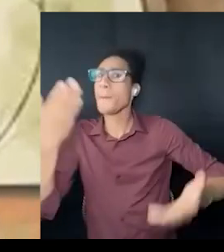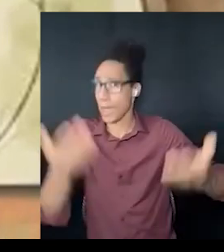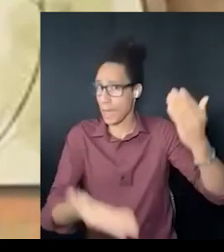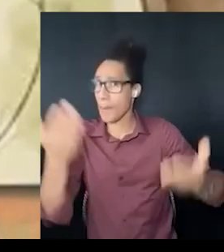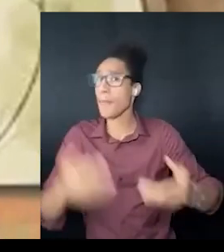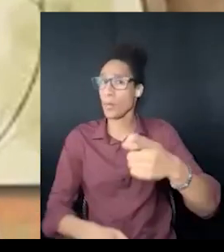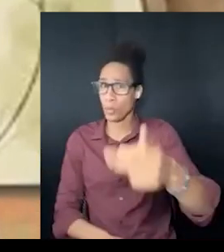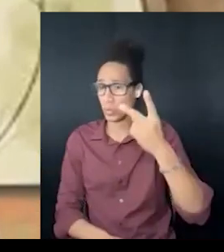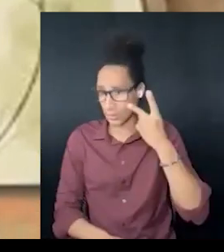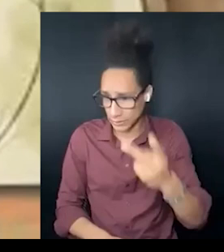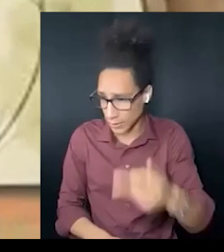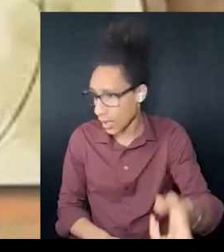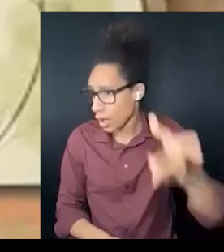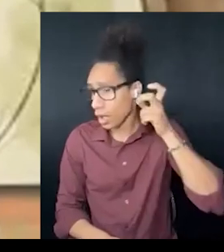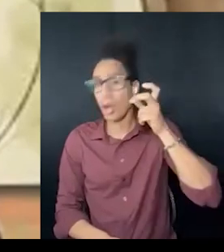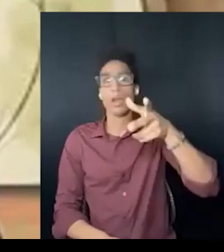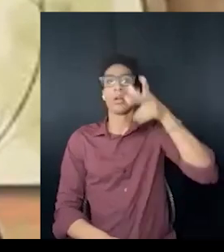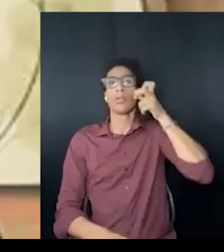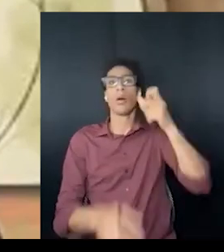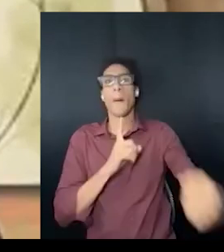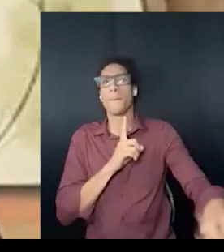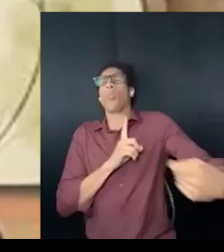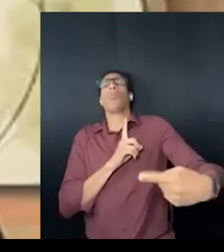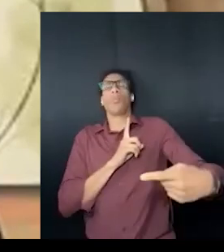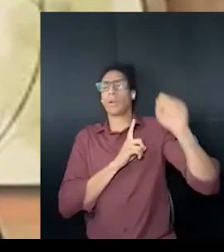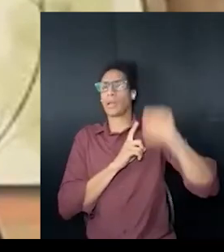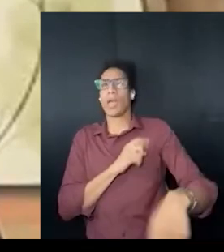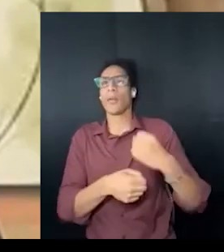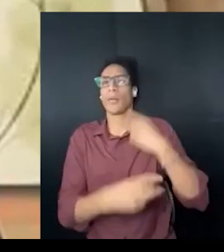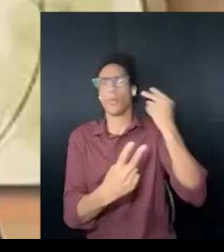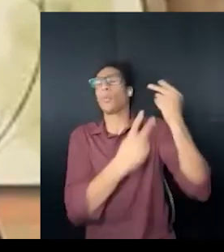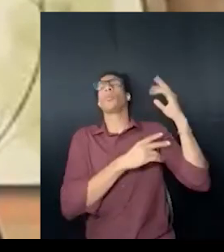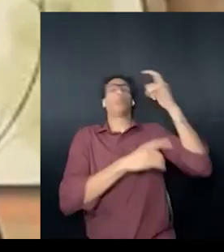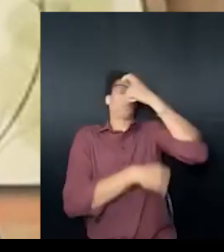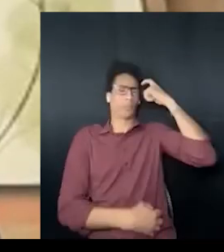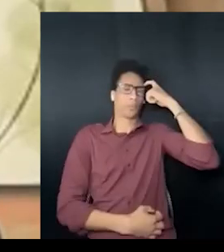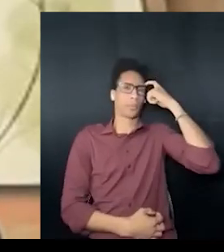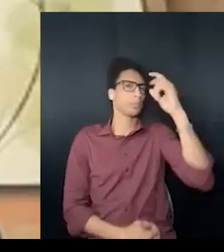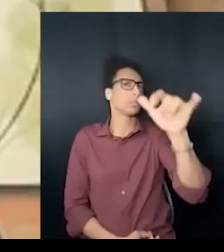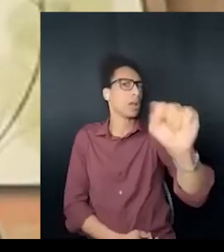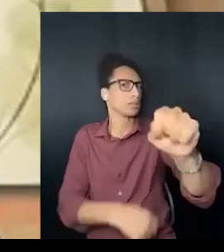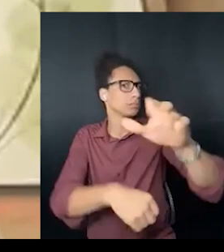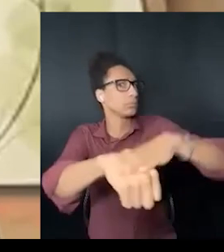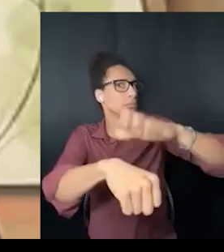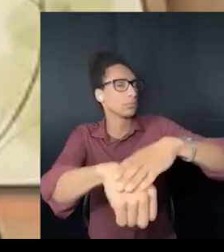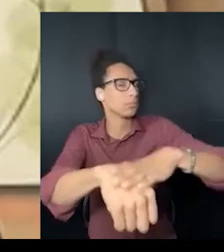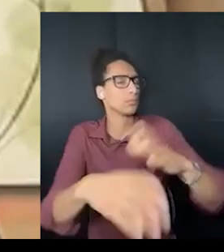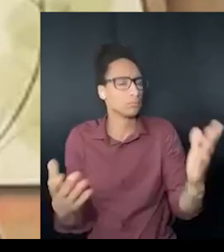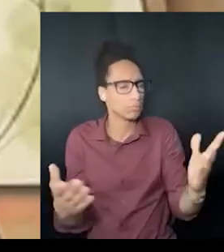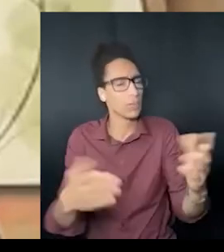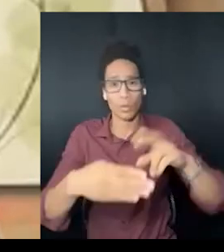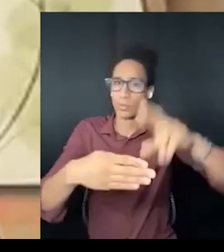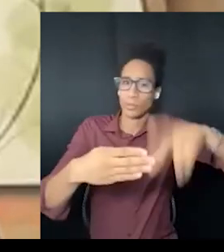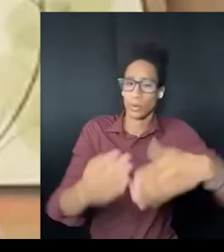this very experience is and could be traumatic for many of us. So as a result, as Judge Pratt just